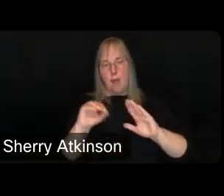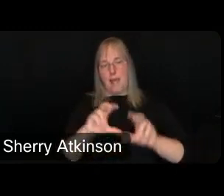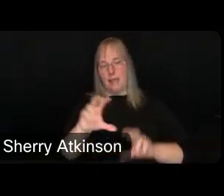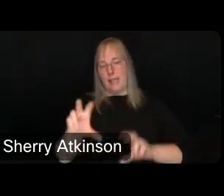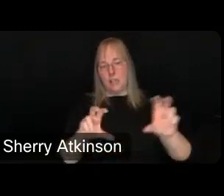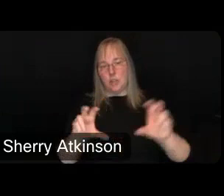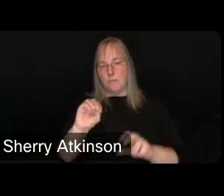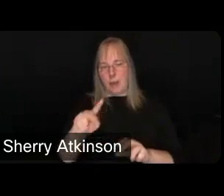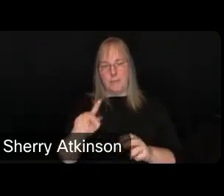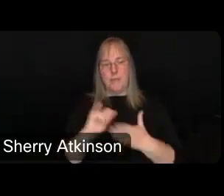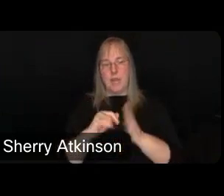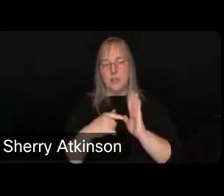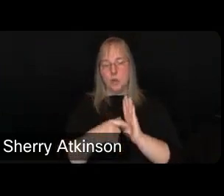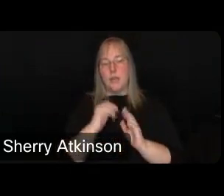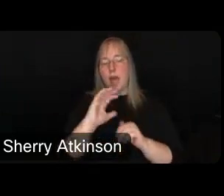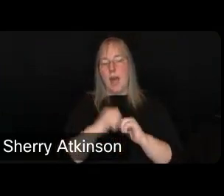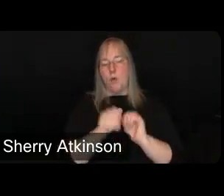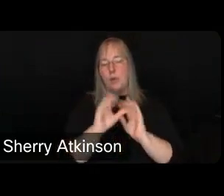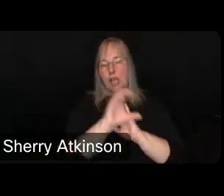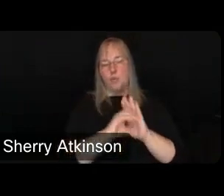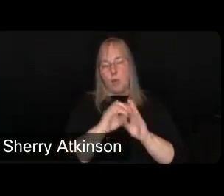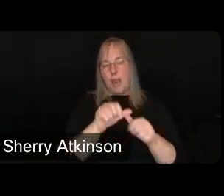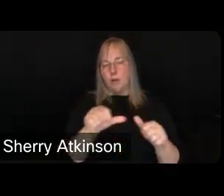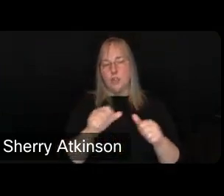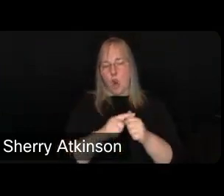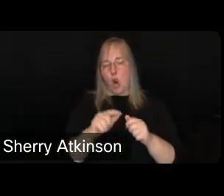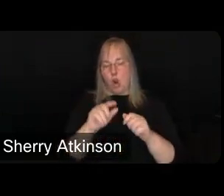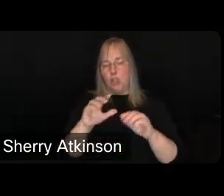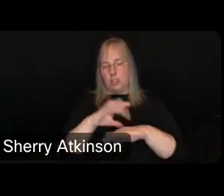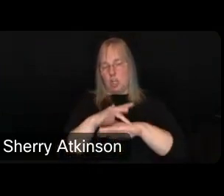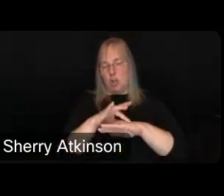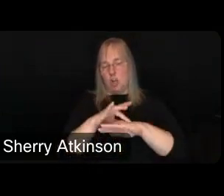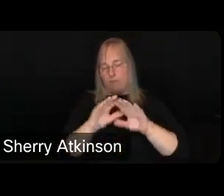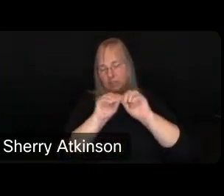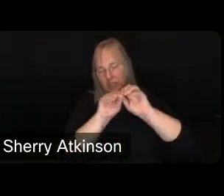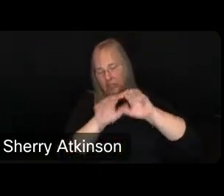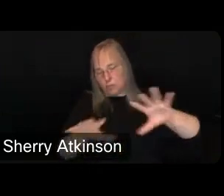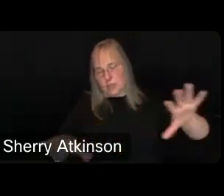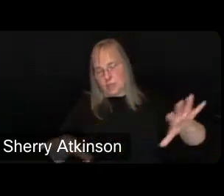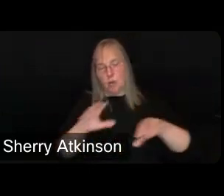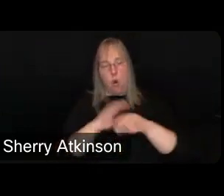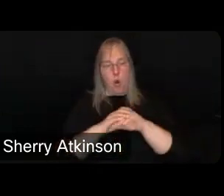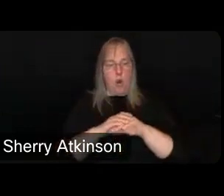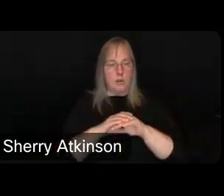are geographically distributed as presented and characterized on the allocation chart.